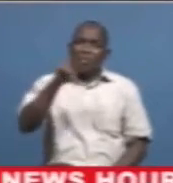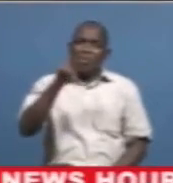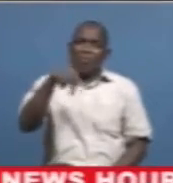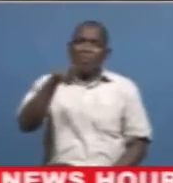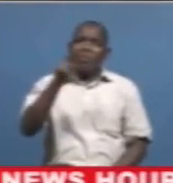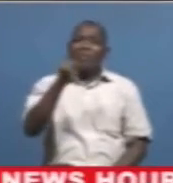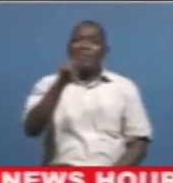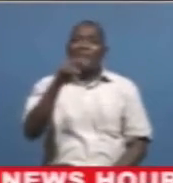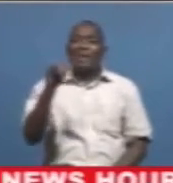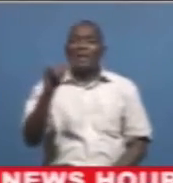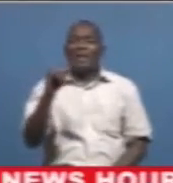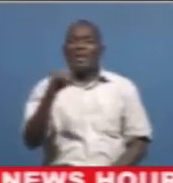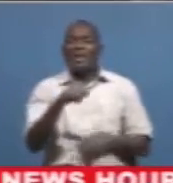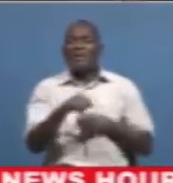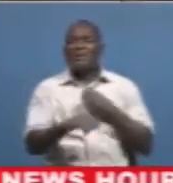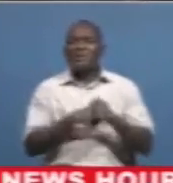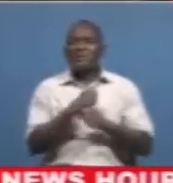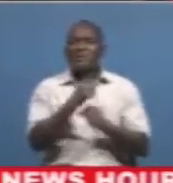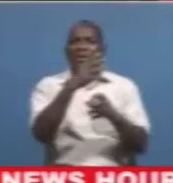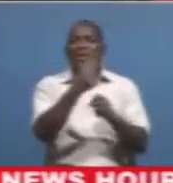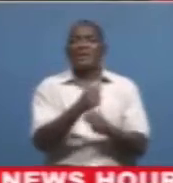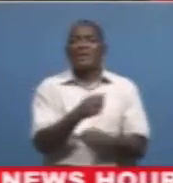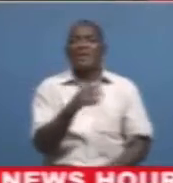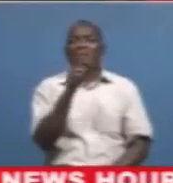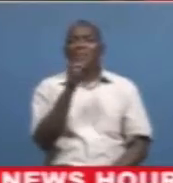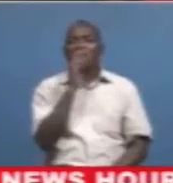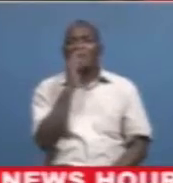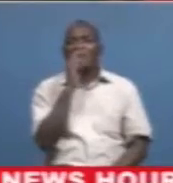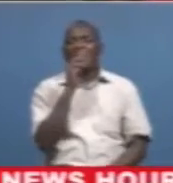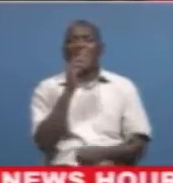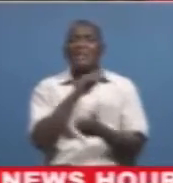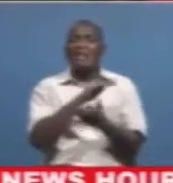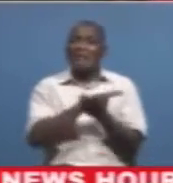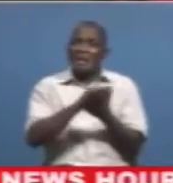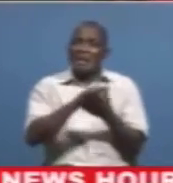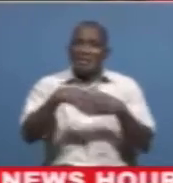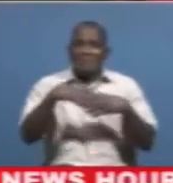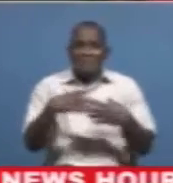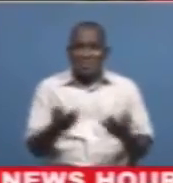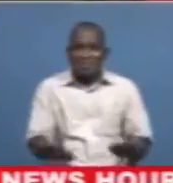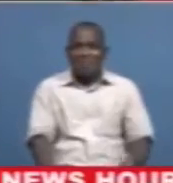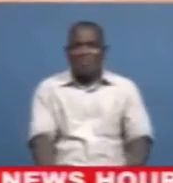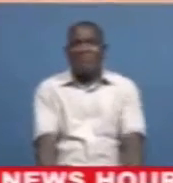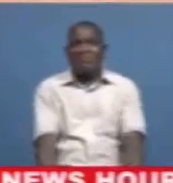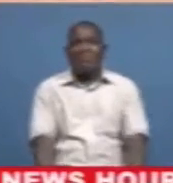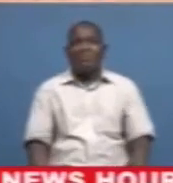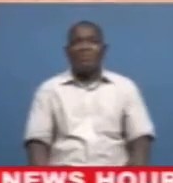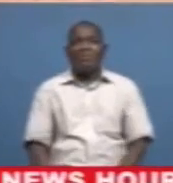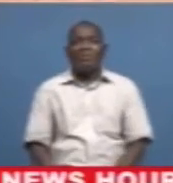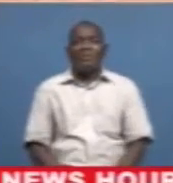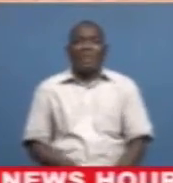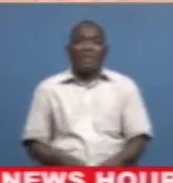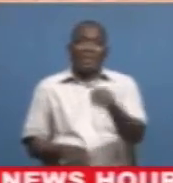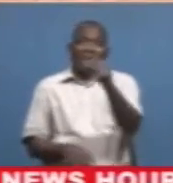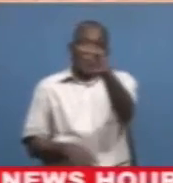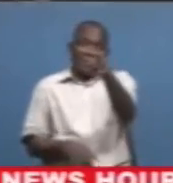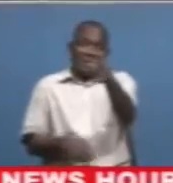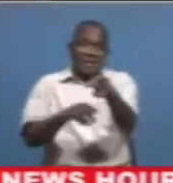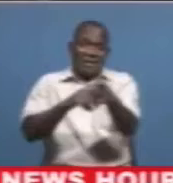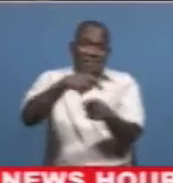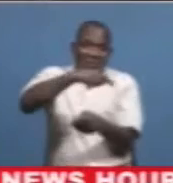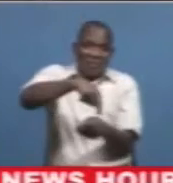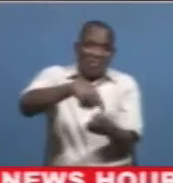always a tug of war here to get access to potable water to drink. This is the well that